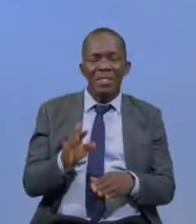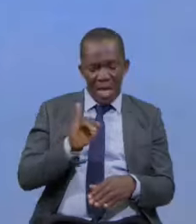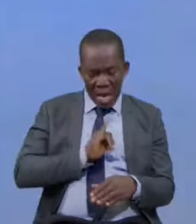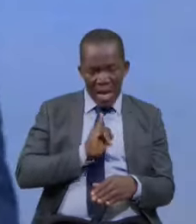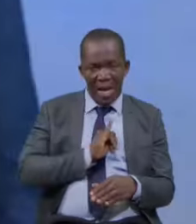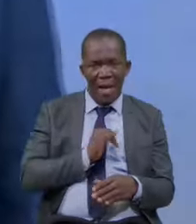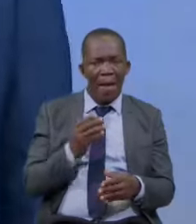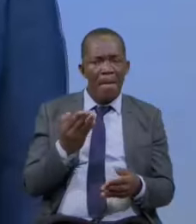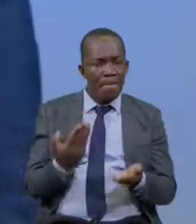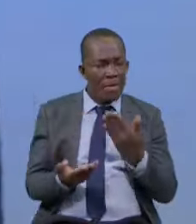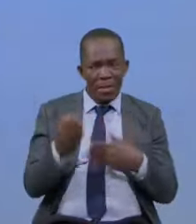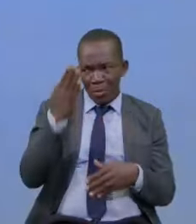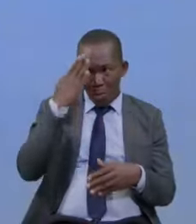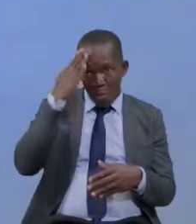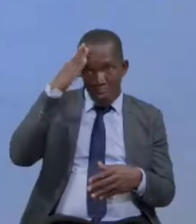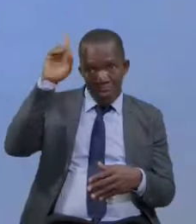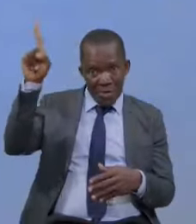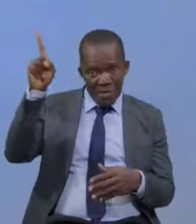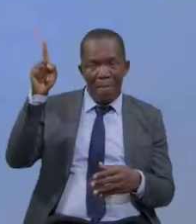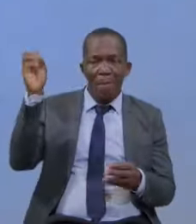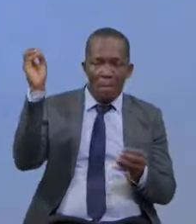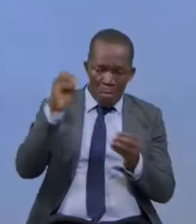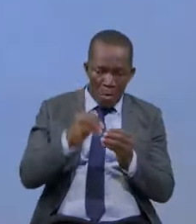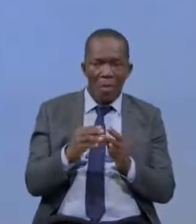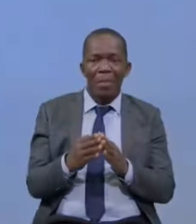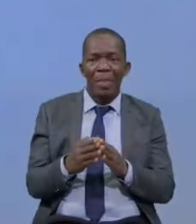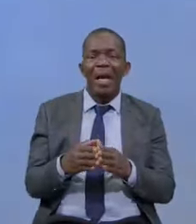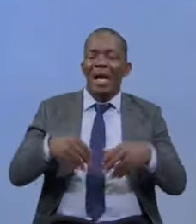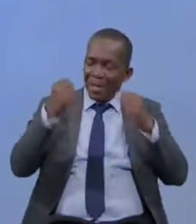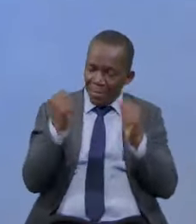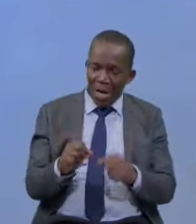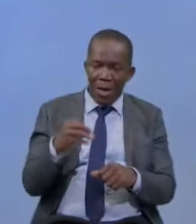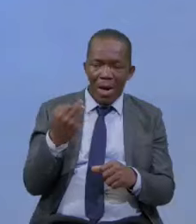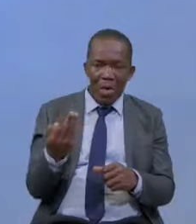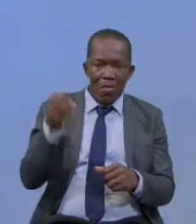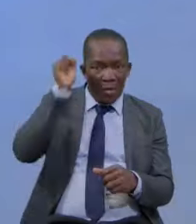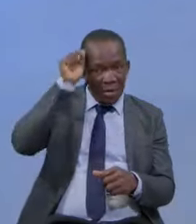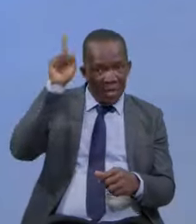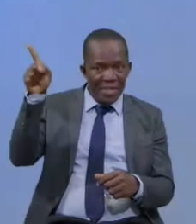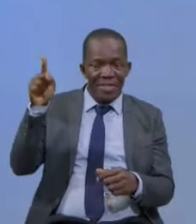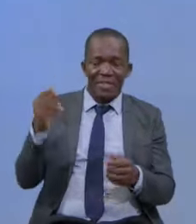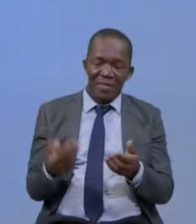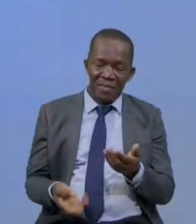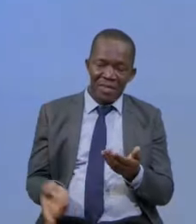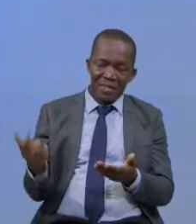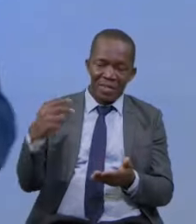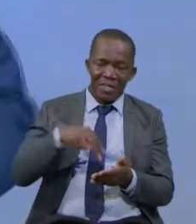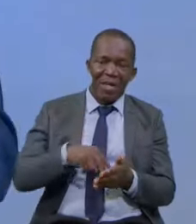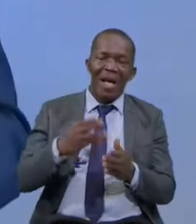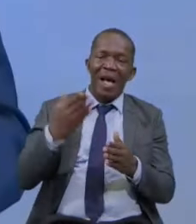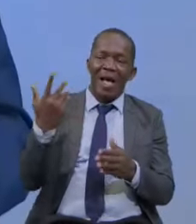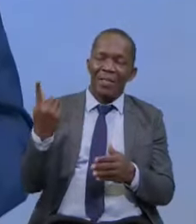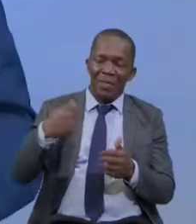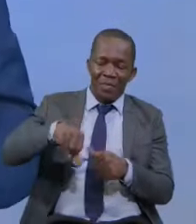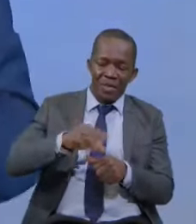power of his resurrection and the fellowship of his sufferings, being made